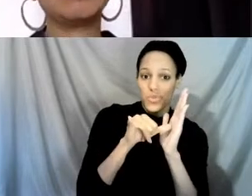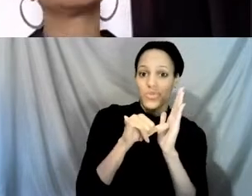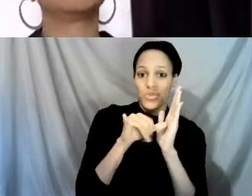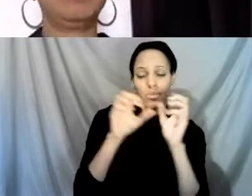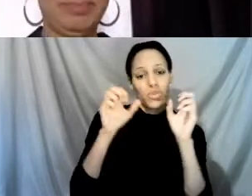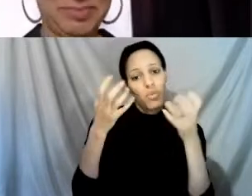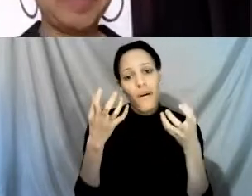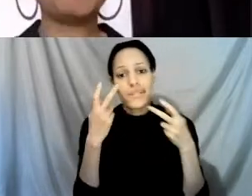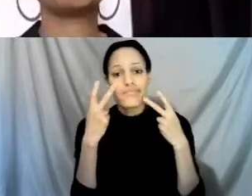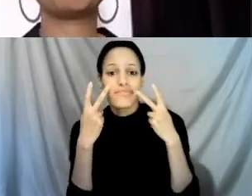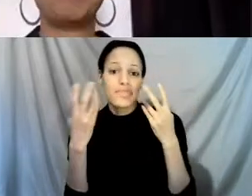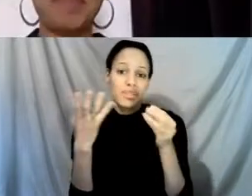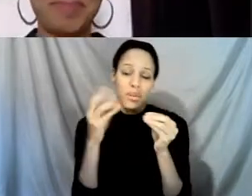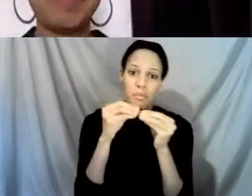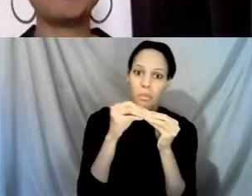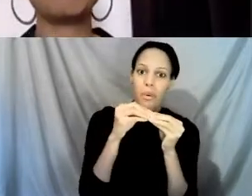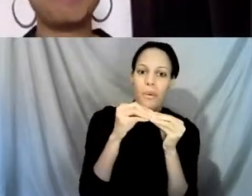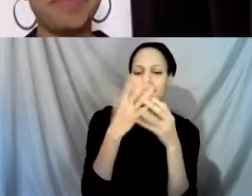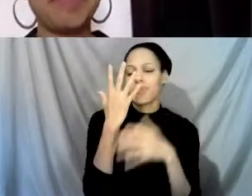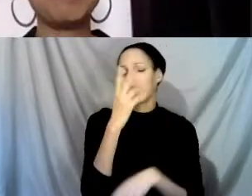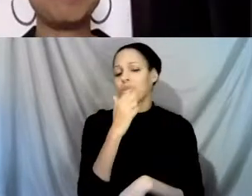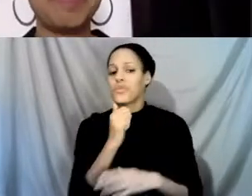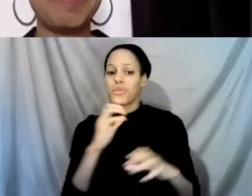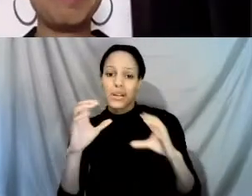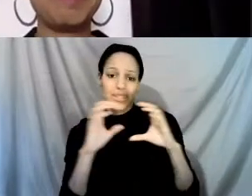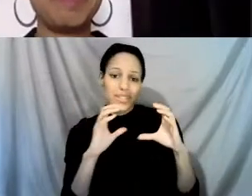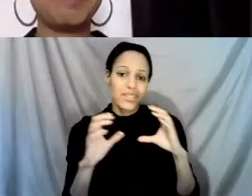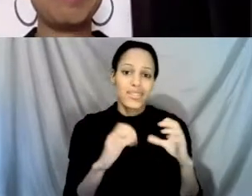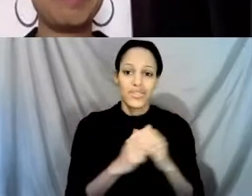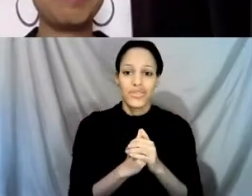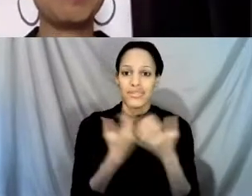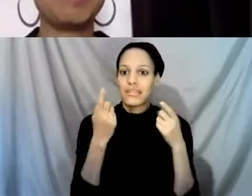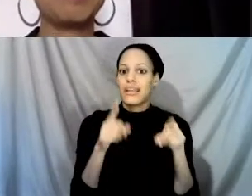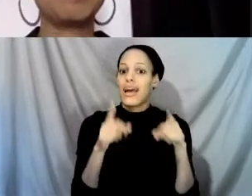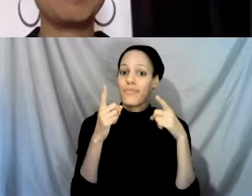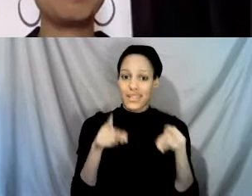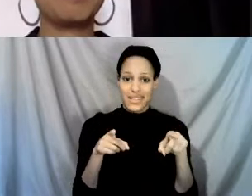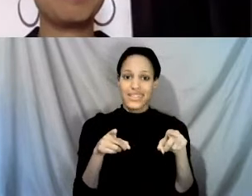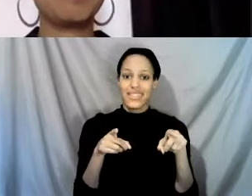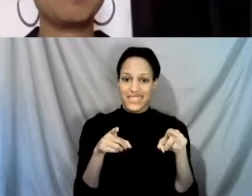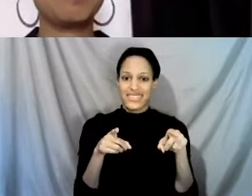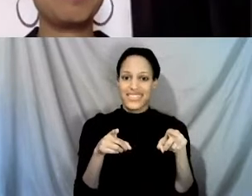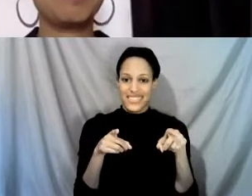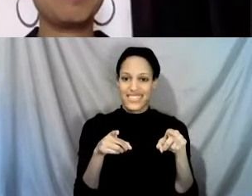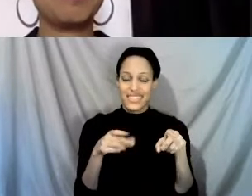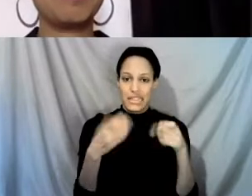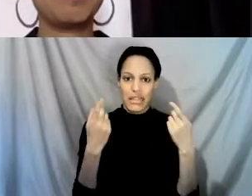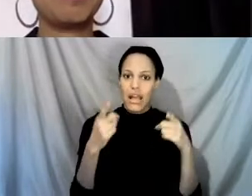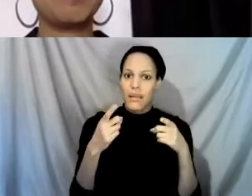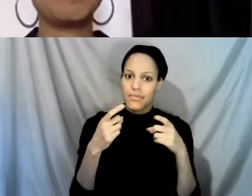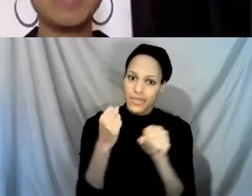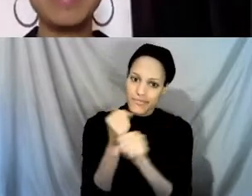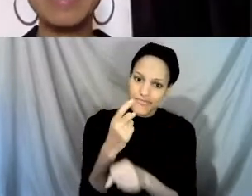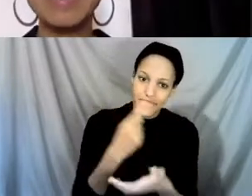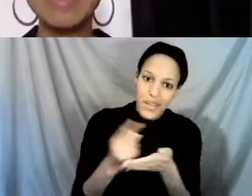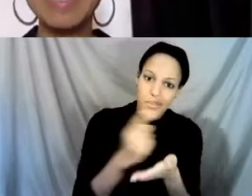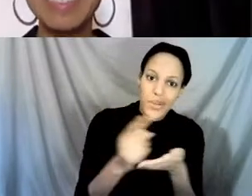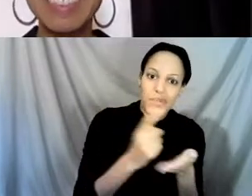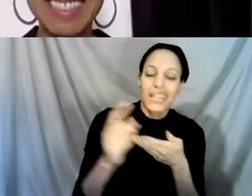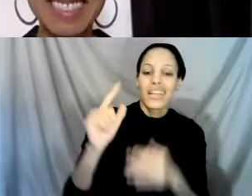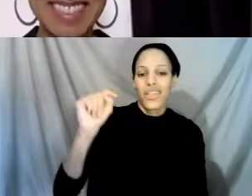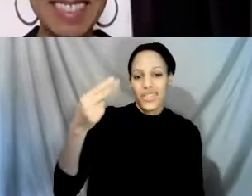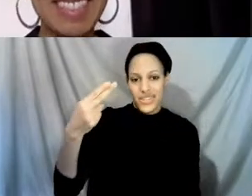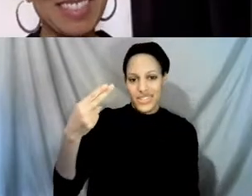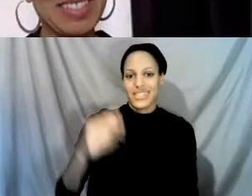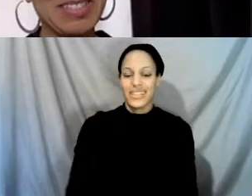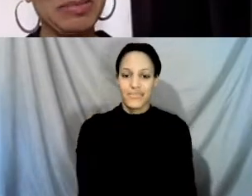more beautiful conversations that we are having on Thursdays. That's like right.